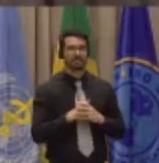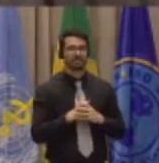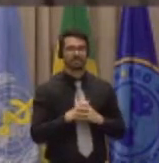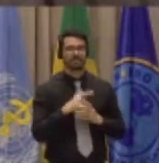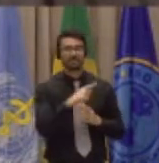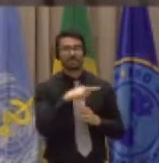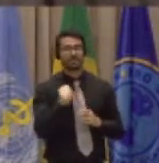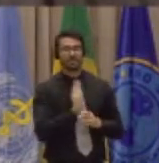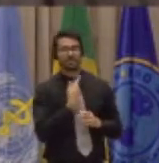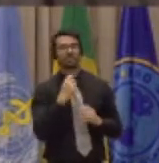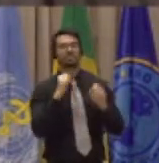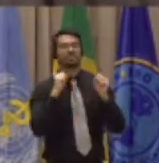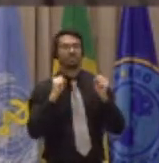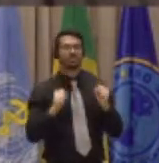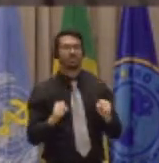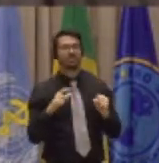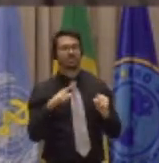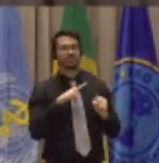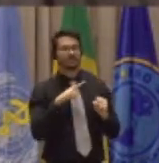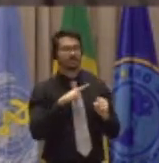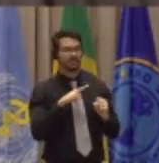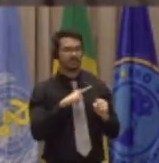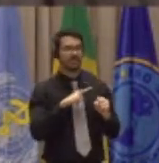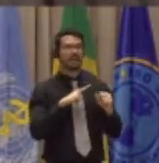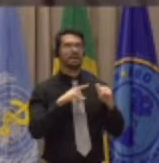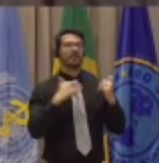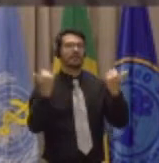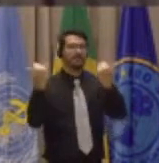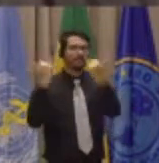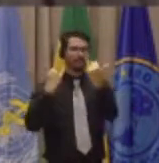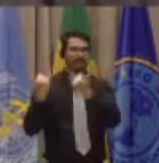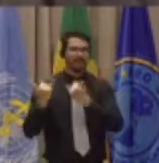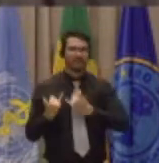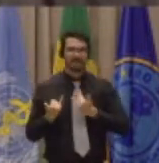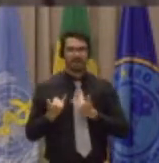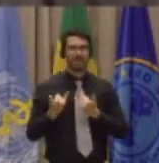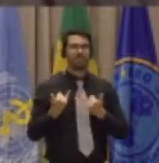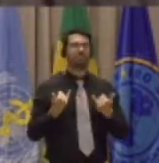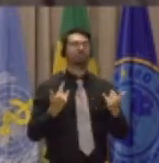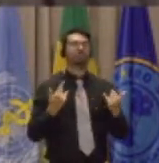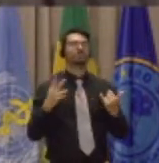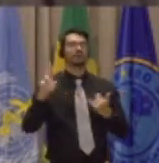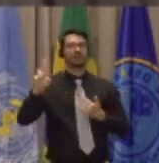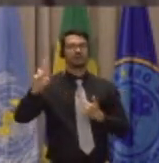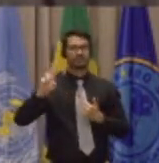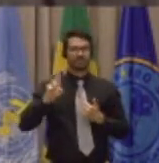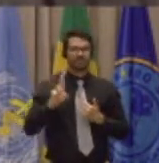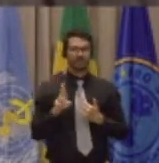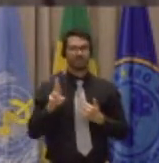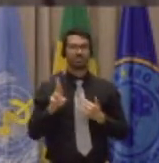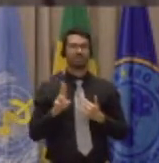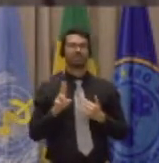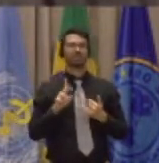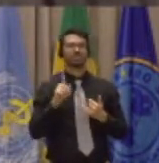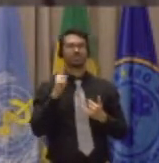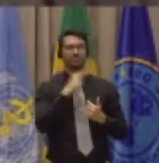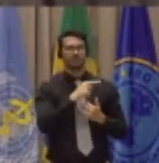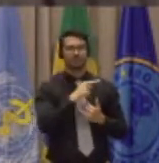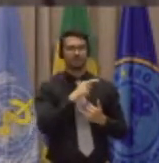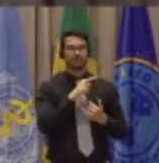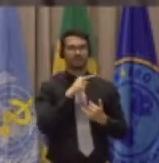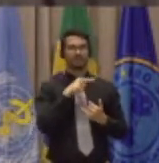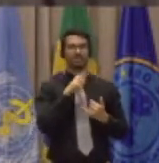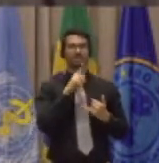what we have from information is what was the management result in the